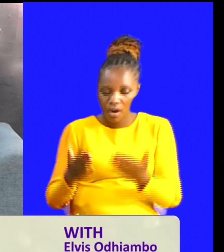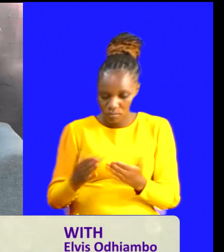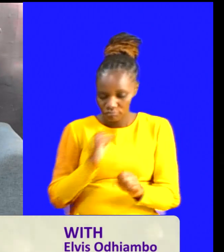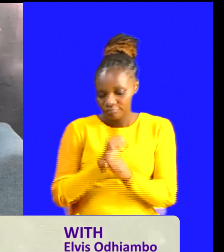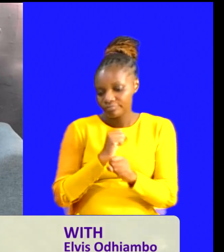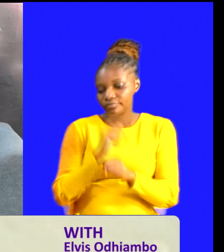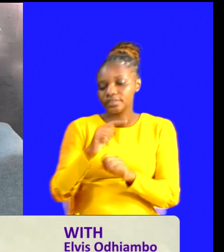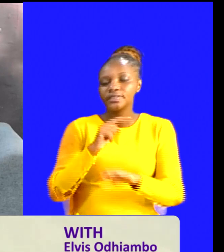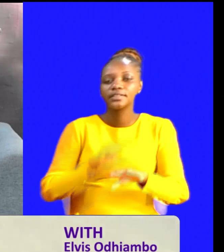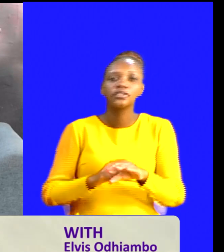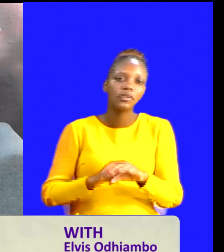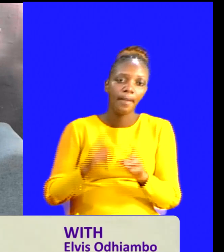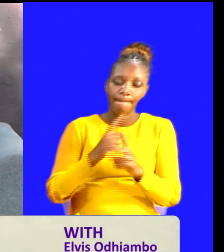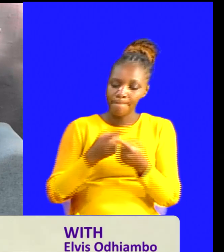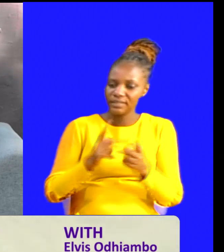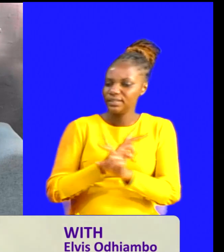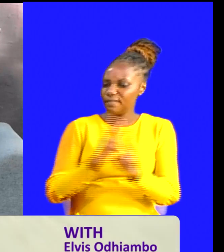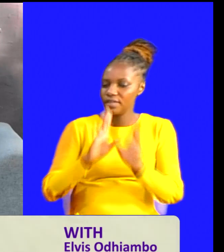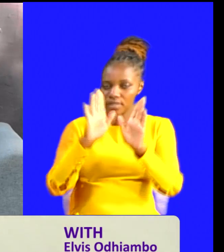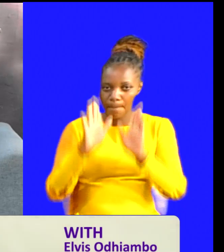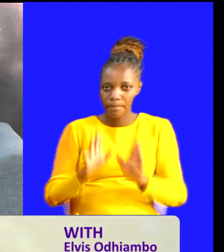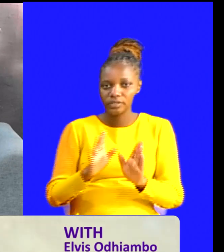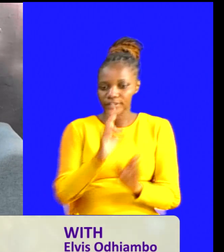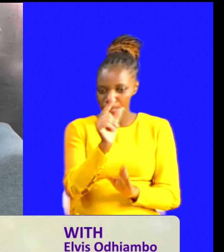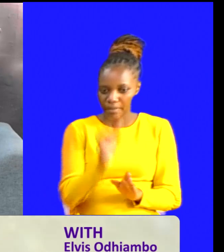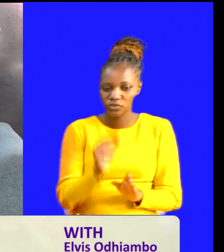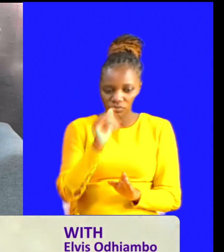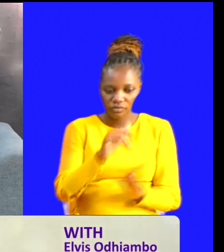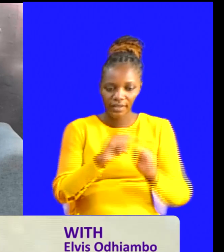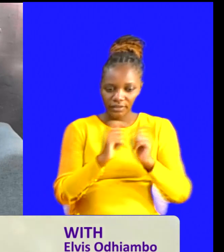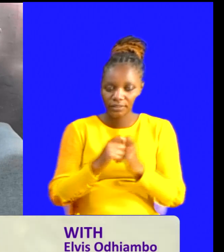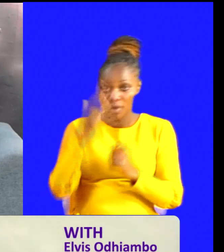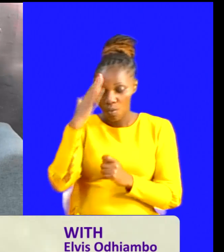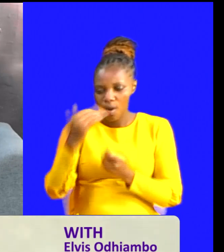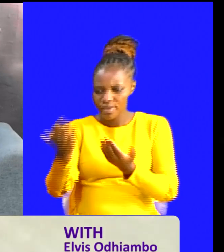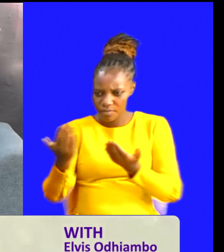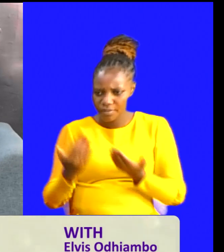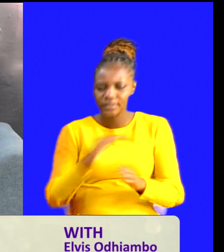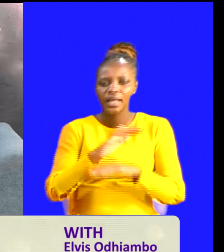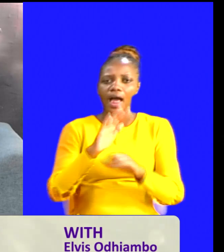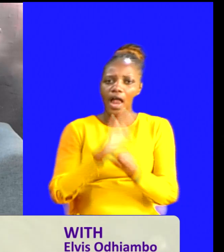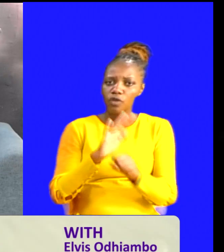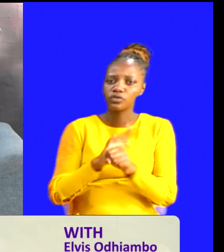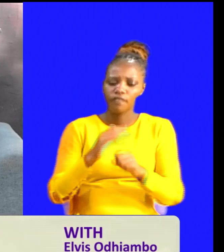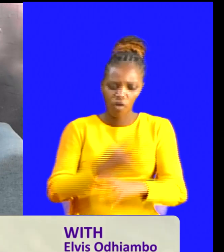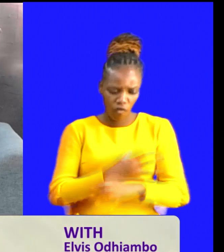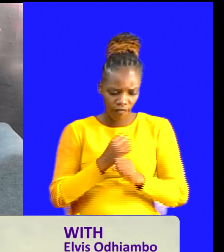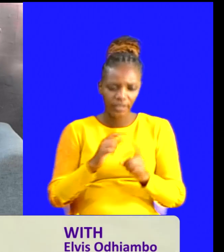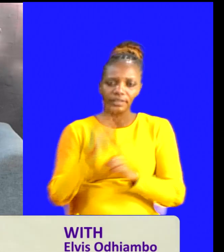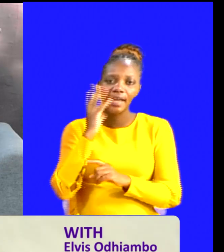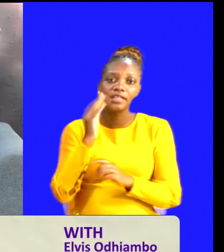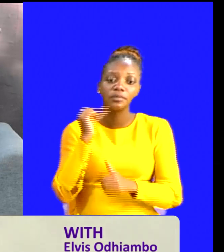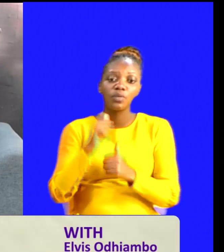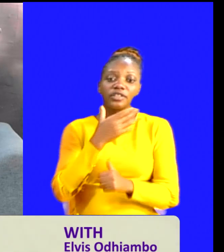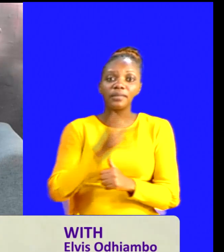season. So he is quite an important addition to the squad. He brings a lot of confidence, a lot of experience that I believe United needs right